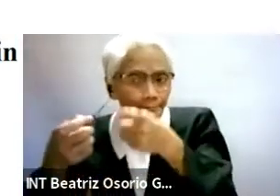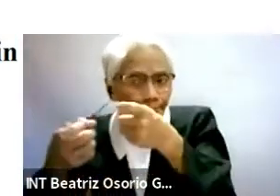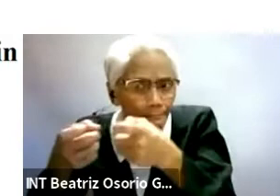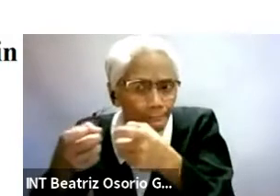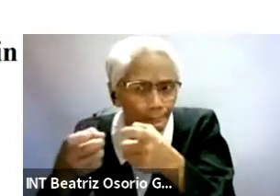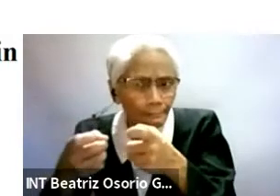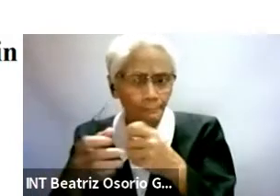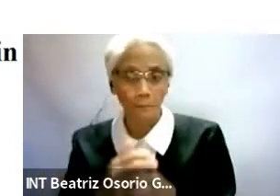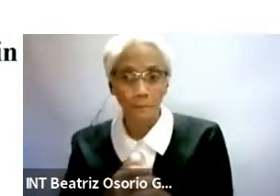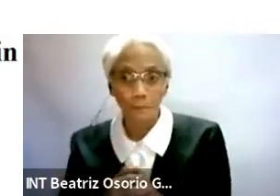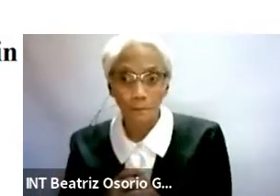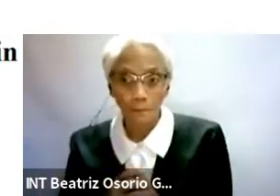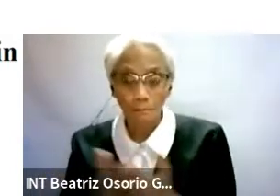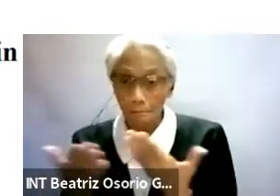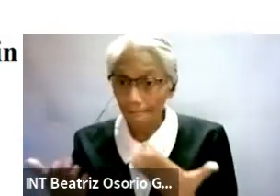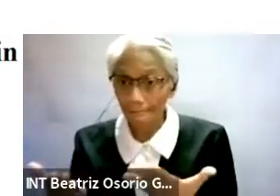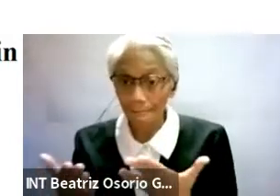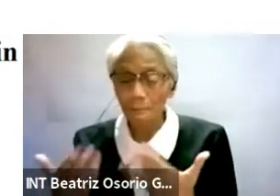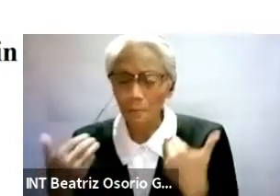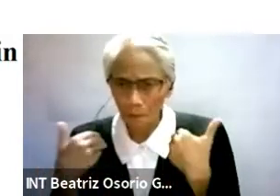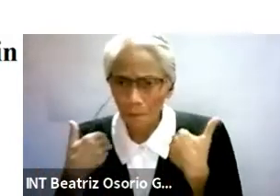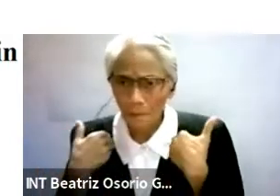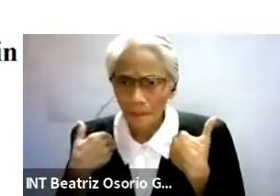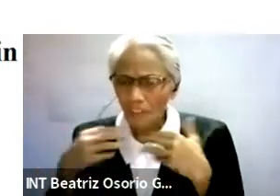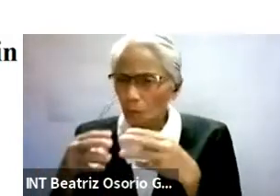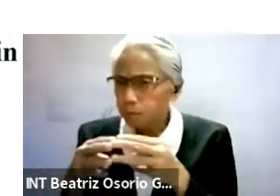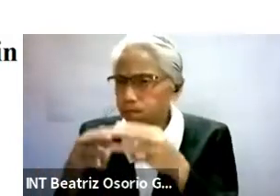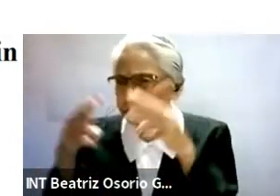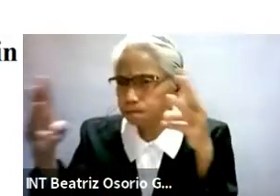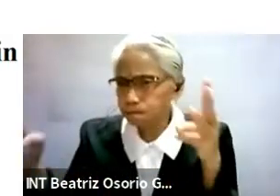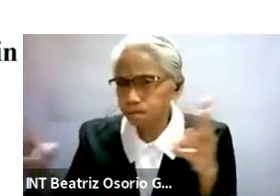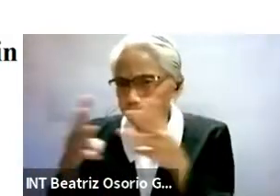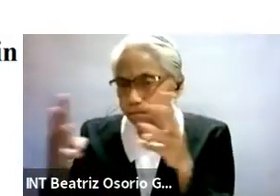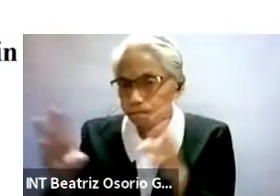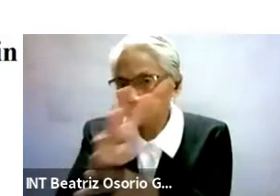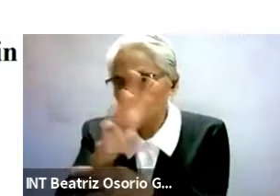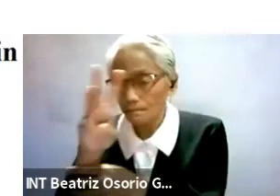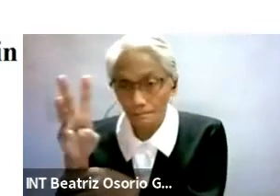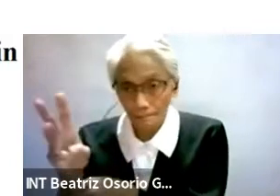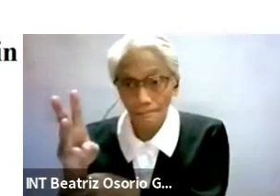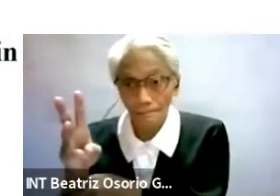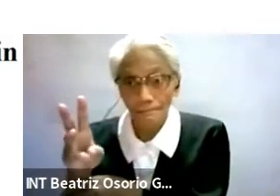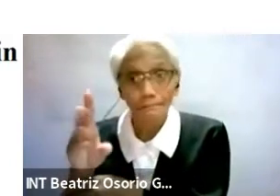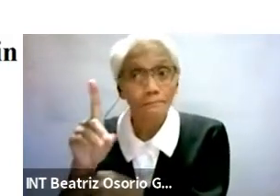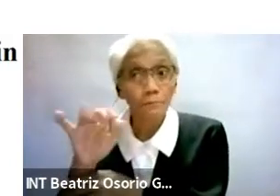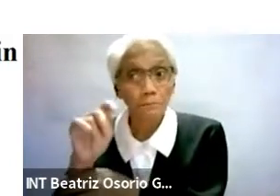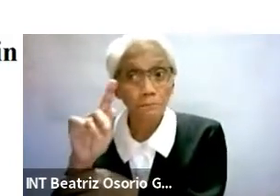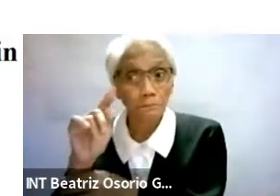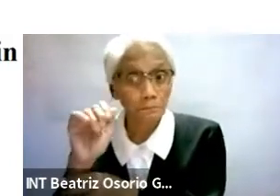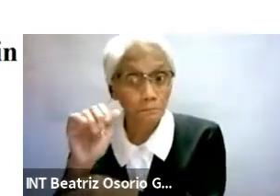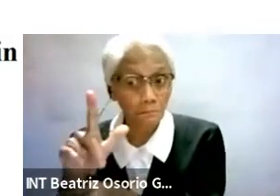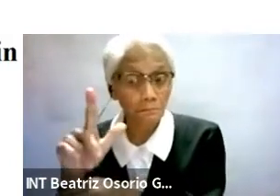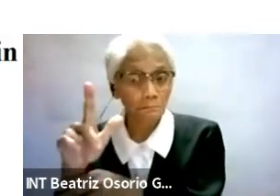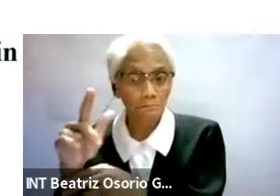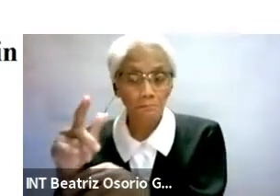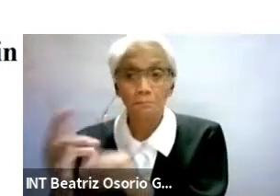frameworks that will tame the wild, wild west of the digital environment. New laws, of